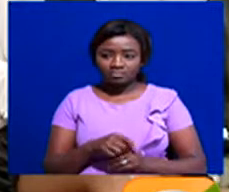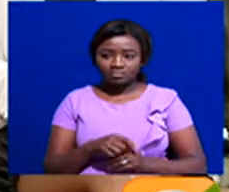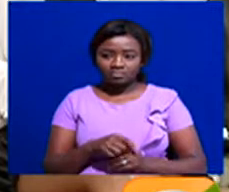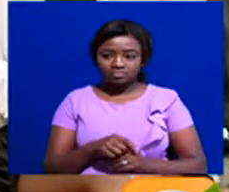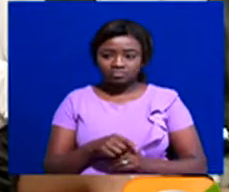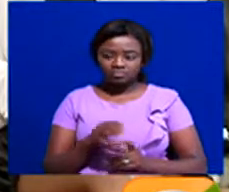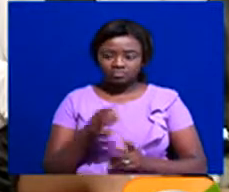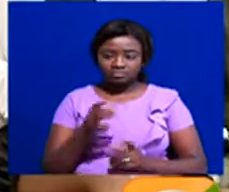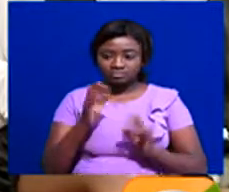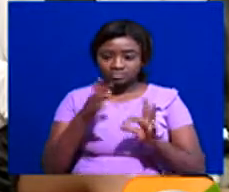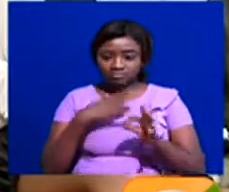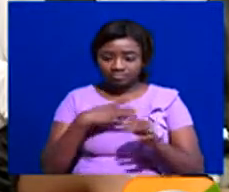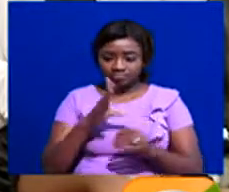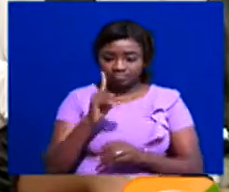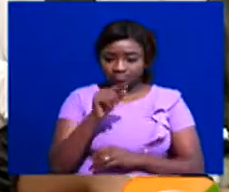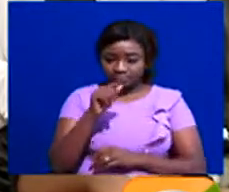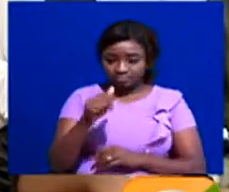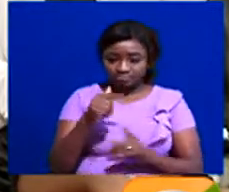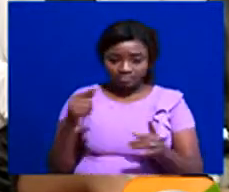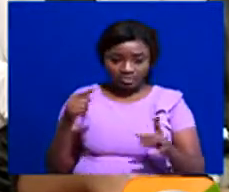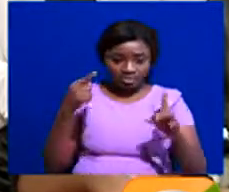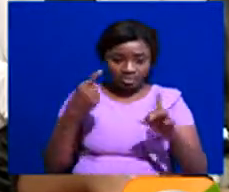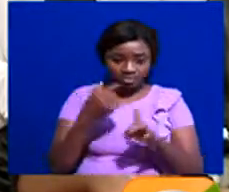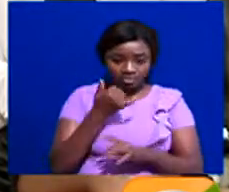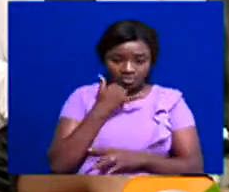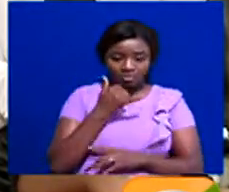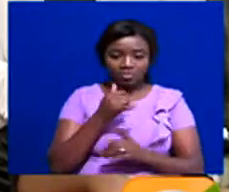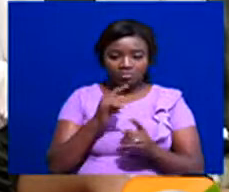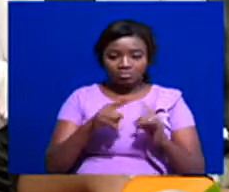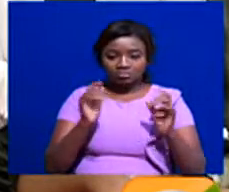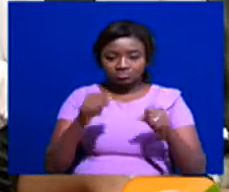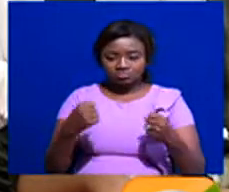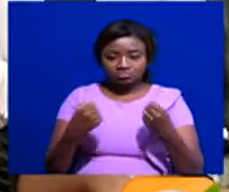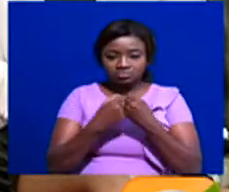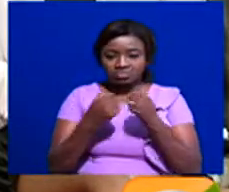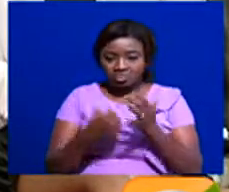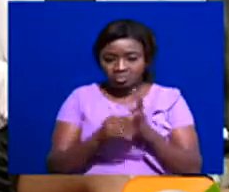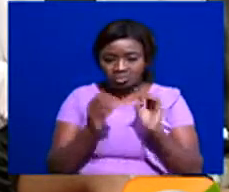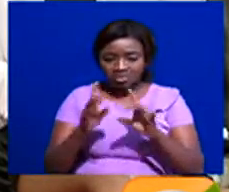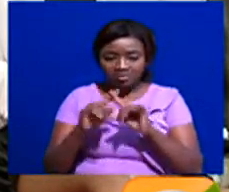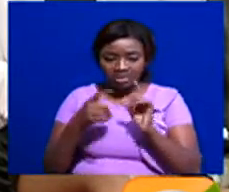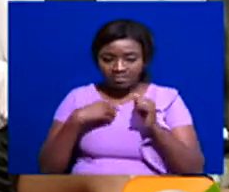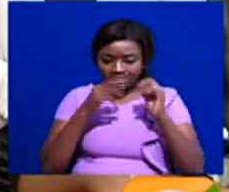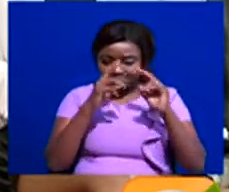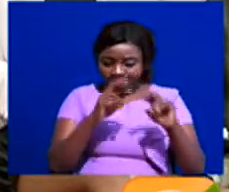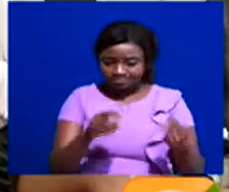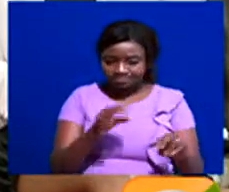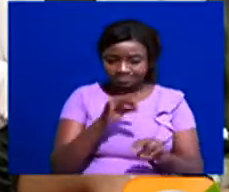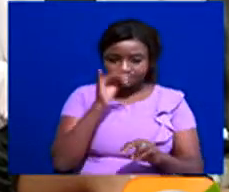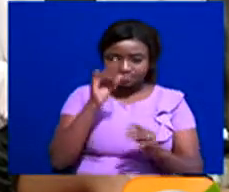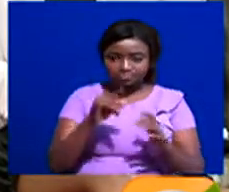if my data is out of date. Out of all the tobacco smokers,